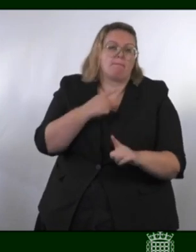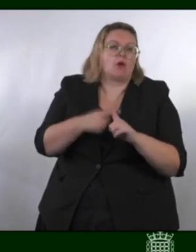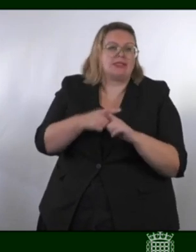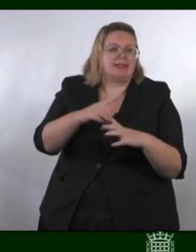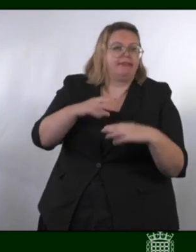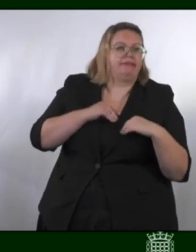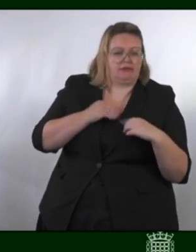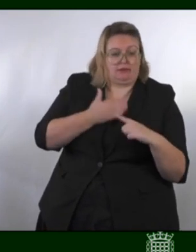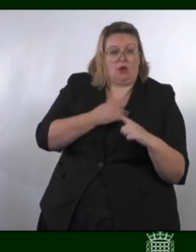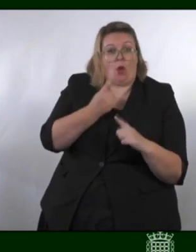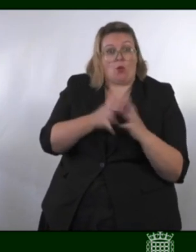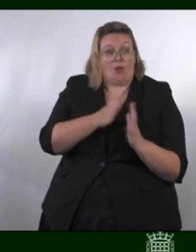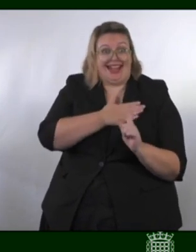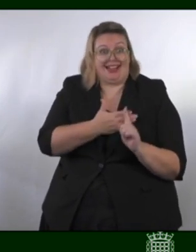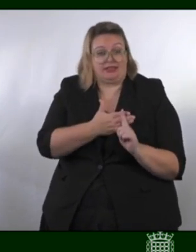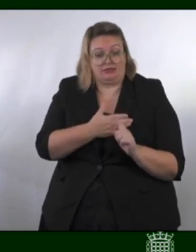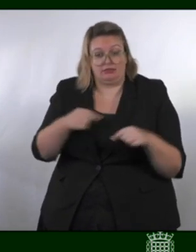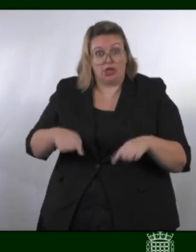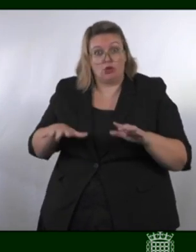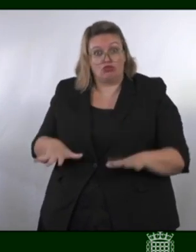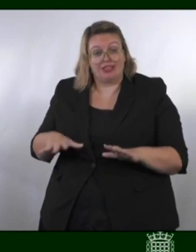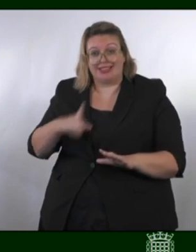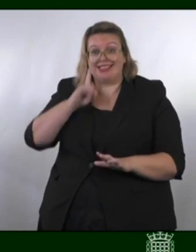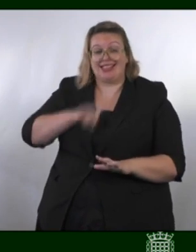Here in the UK, yesterday, we recorded